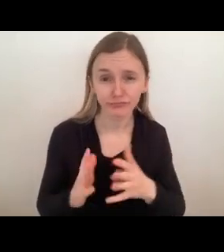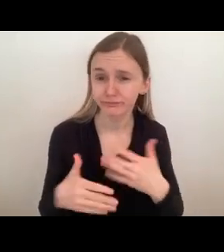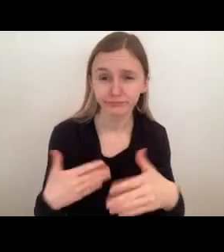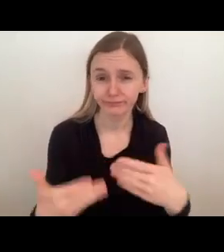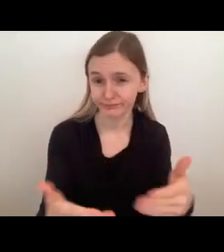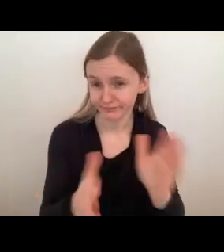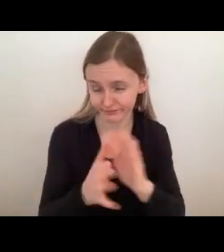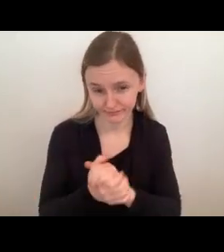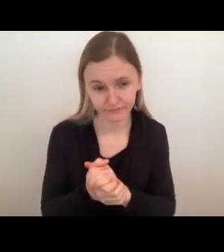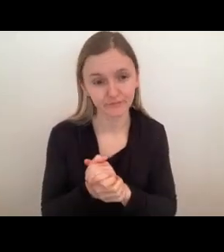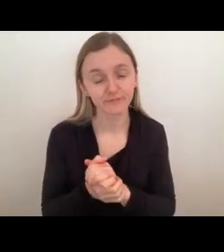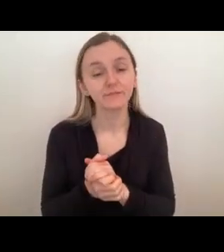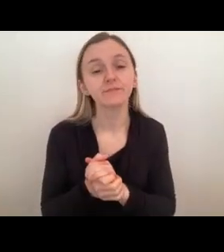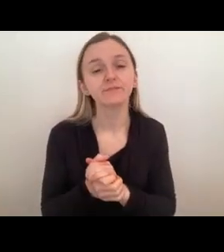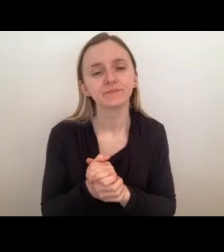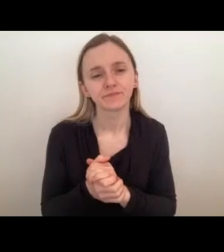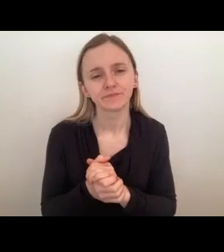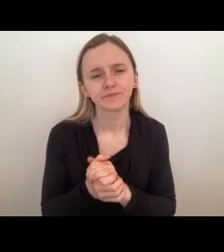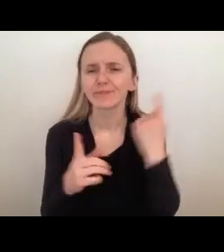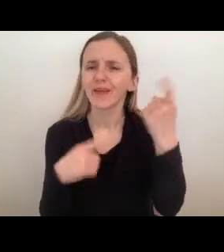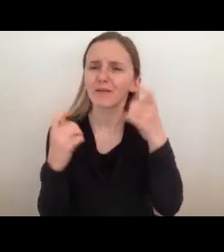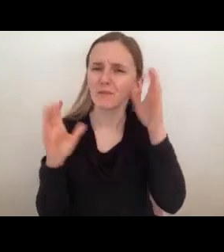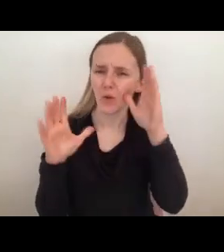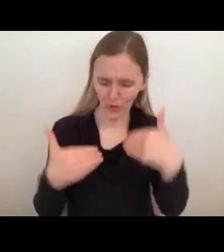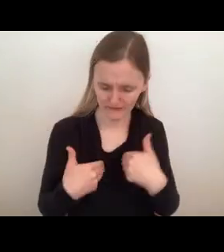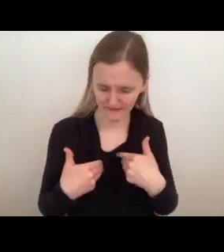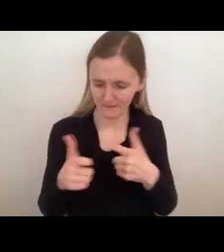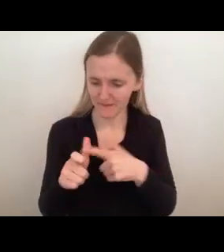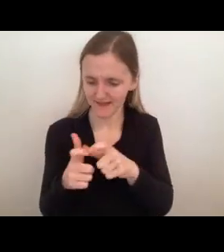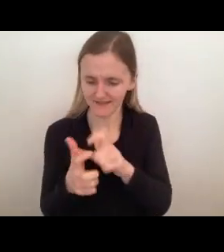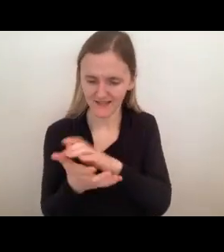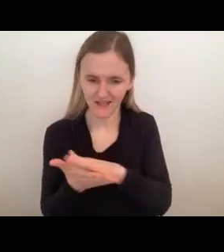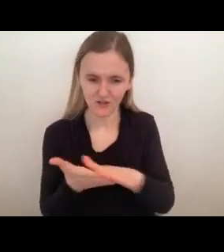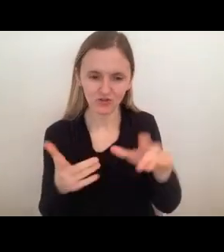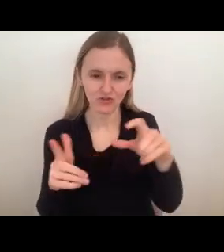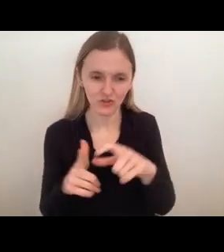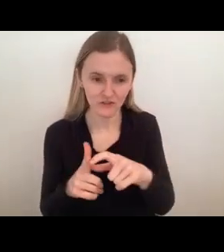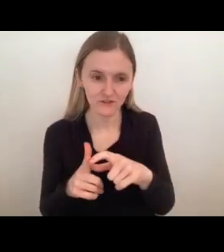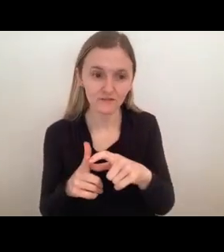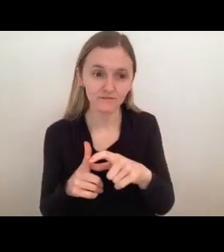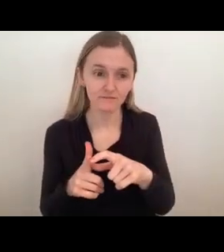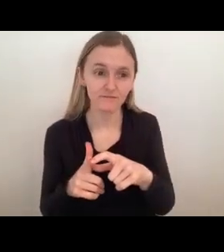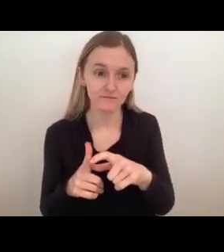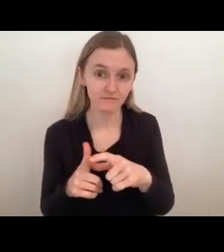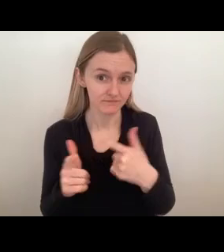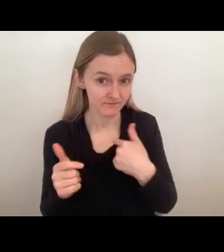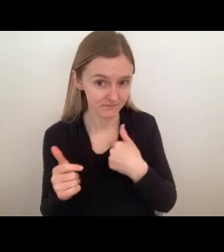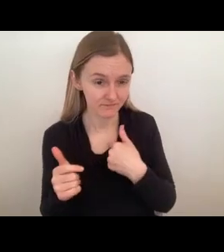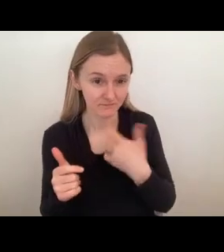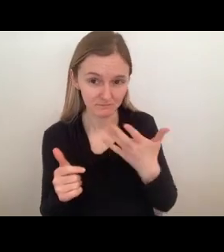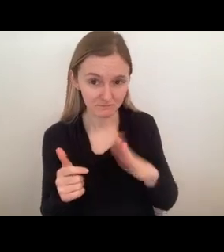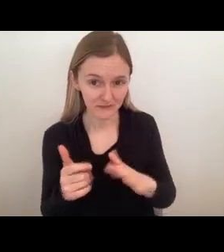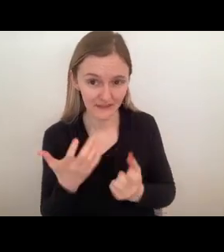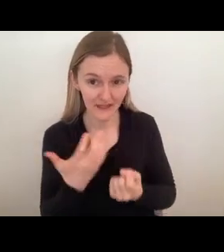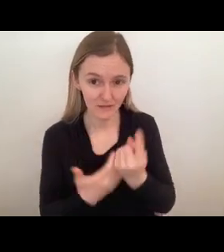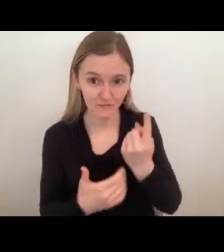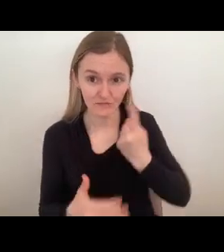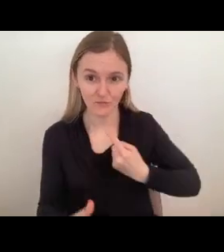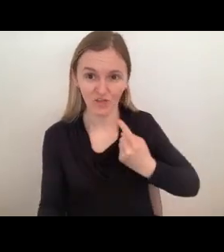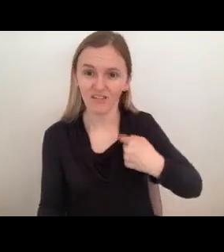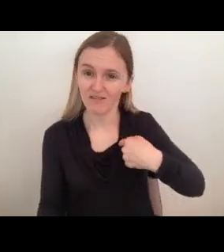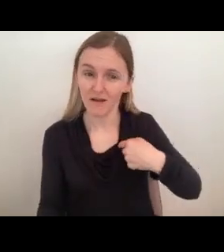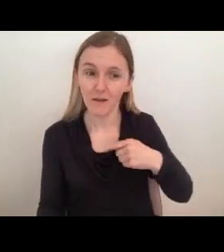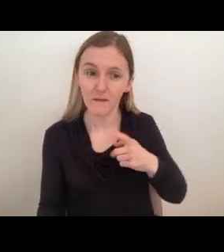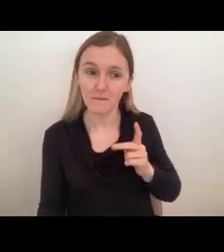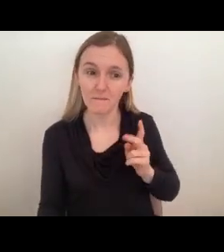When we think about autism, when we think about ADHD, quite often, and I've experienced this as a parent, for my young people